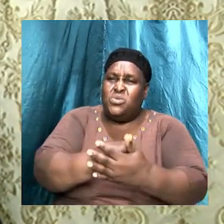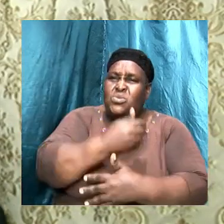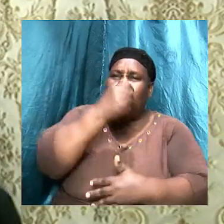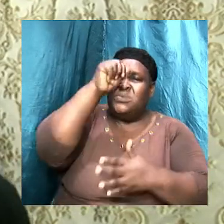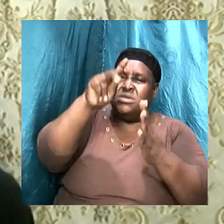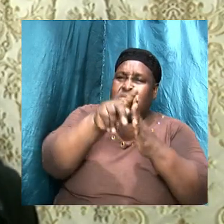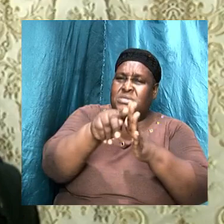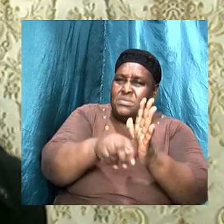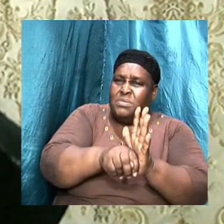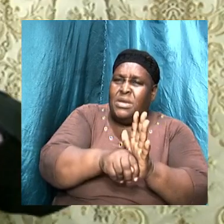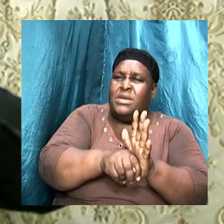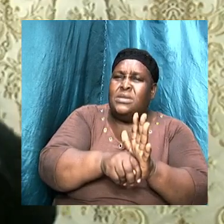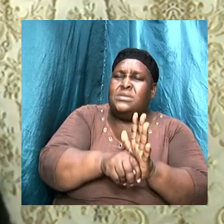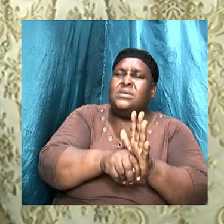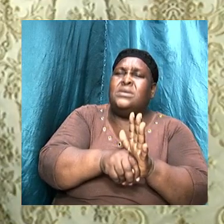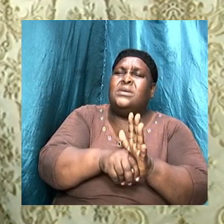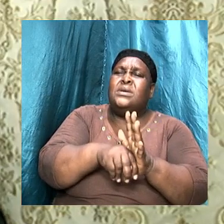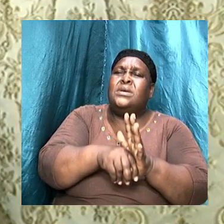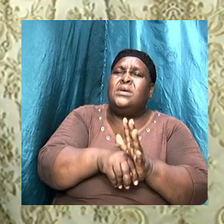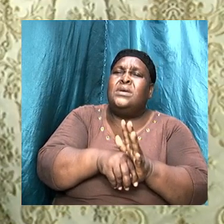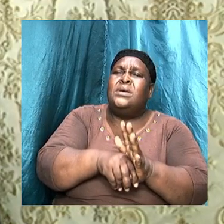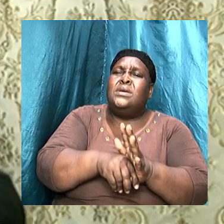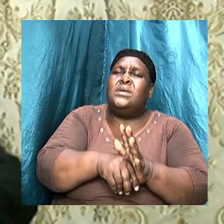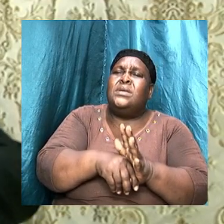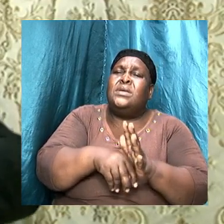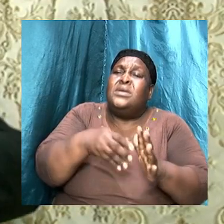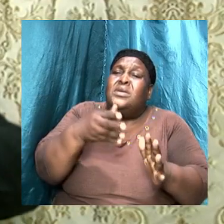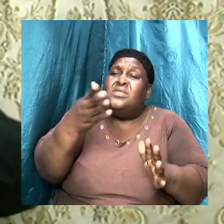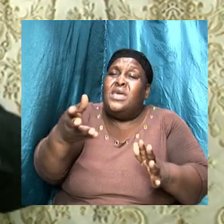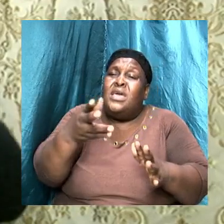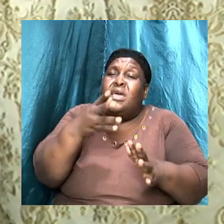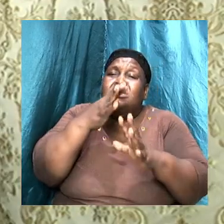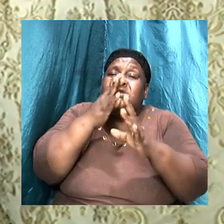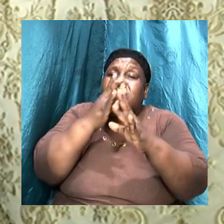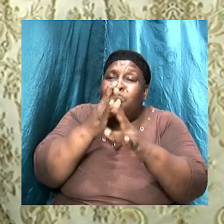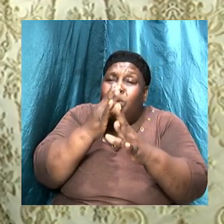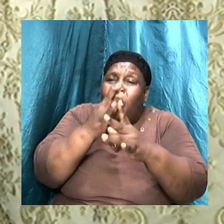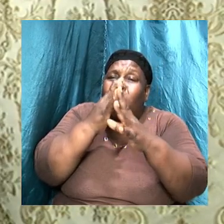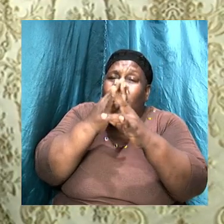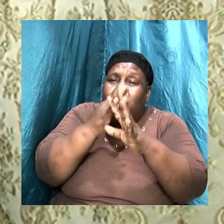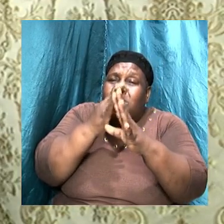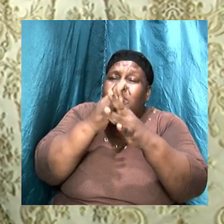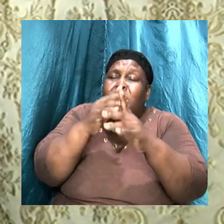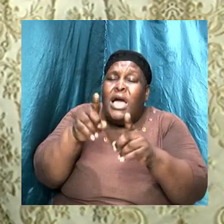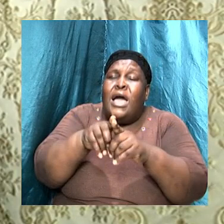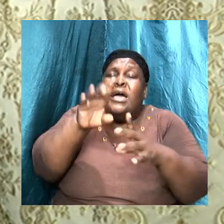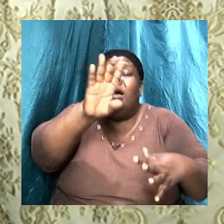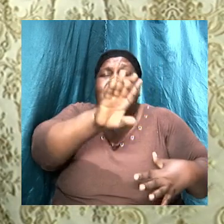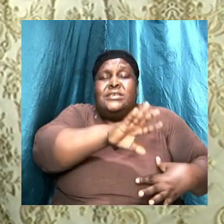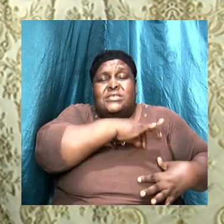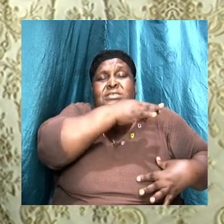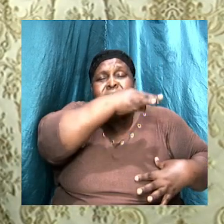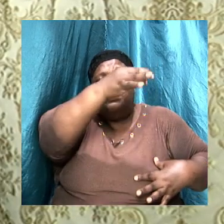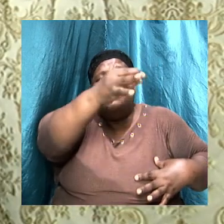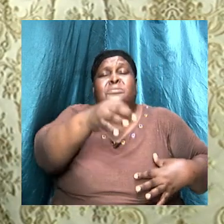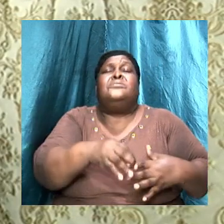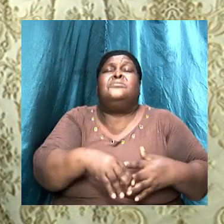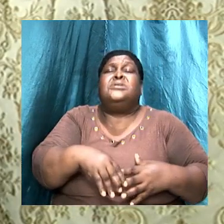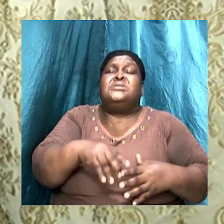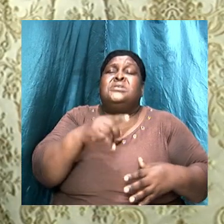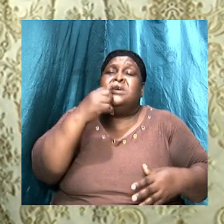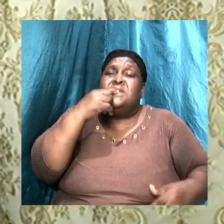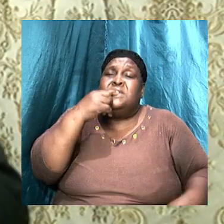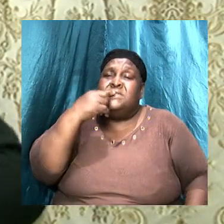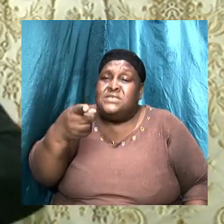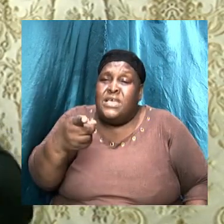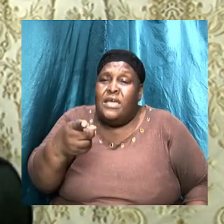here that look here they spoke with tongues as the what spirit gave utterance in